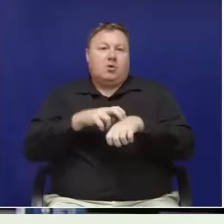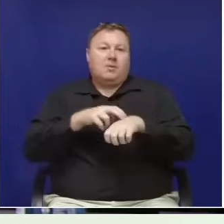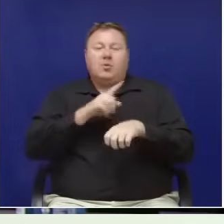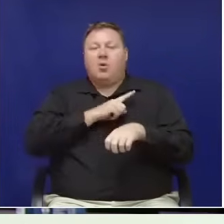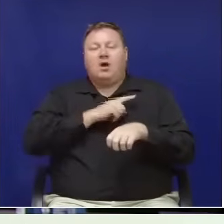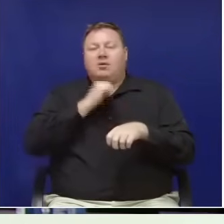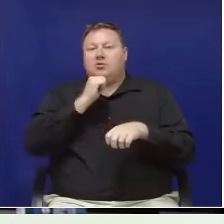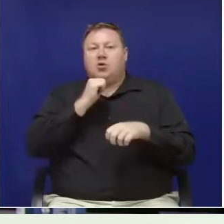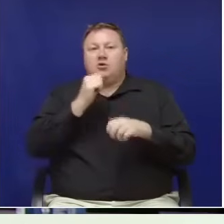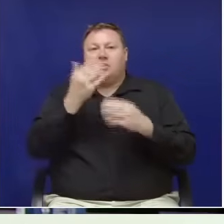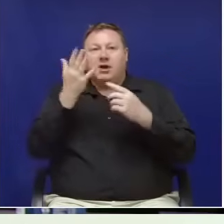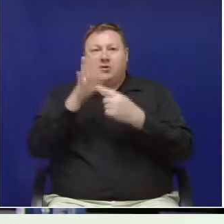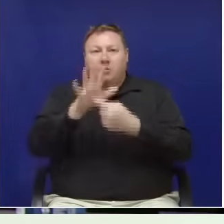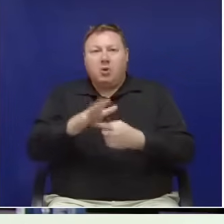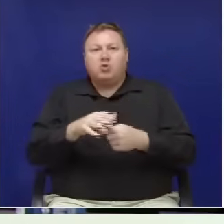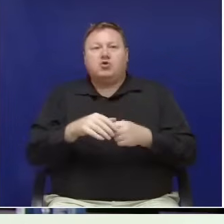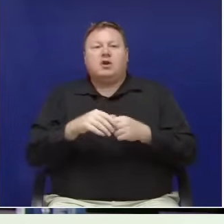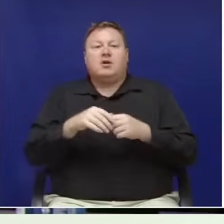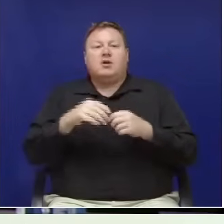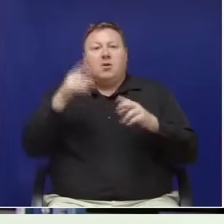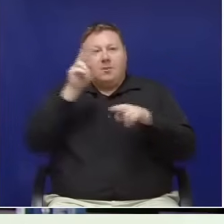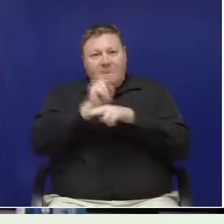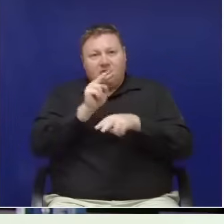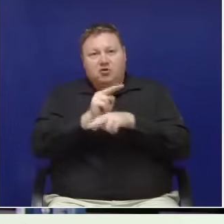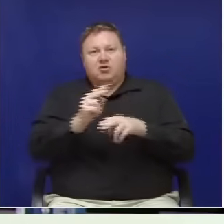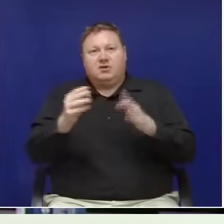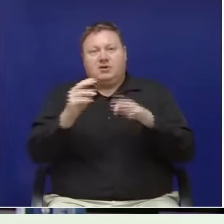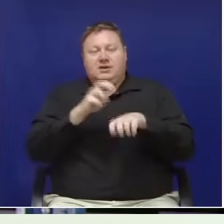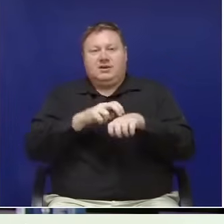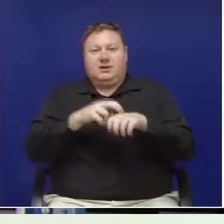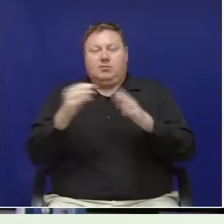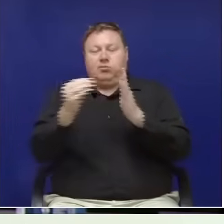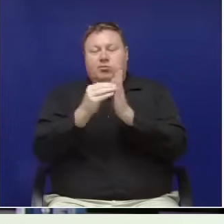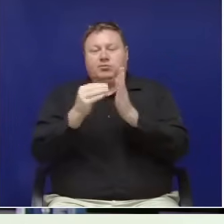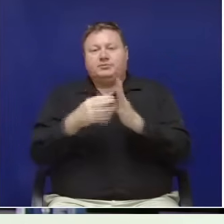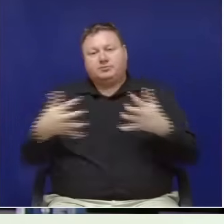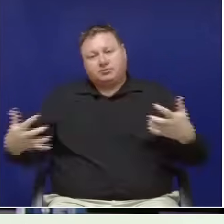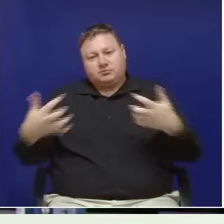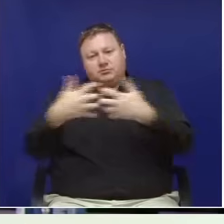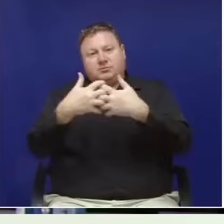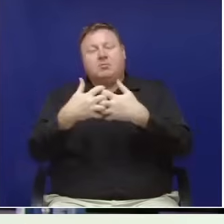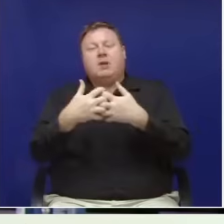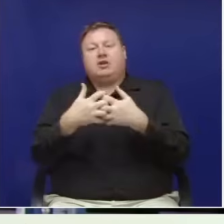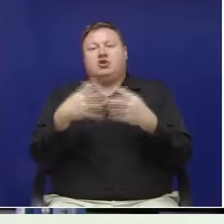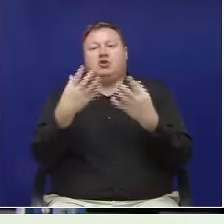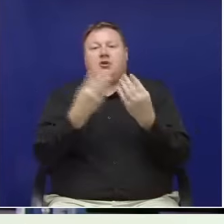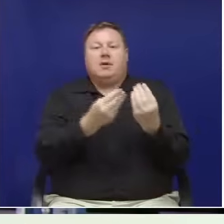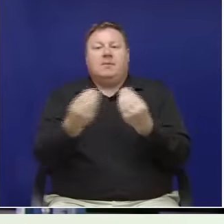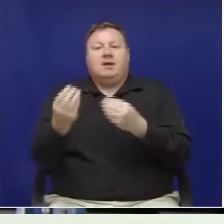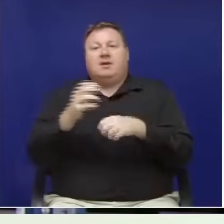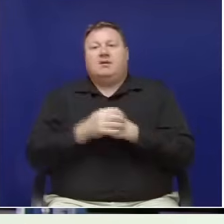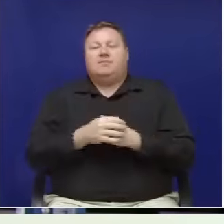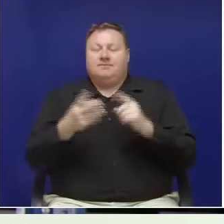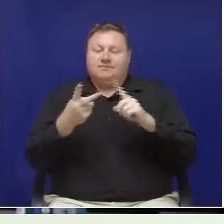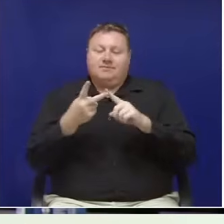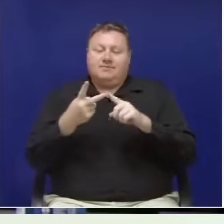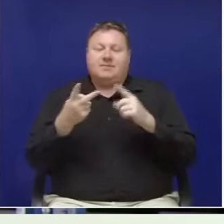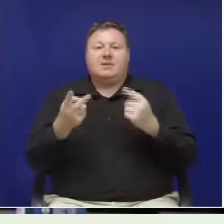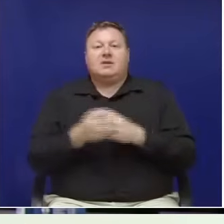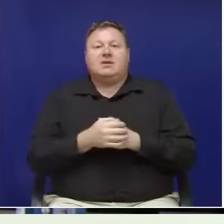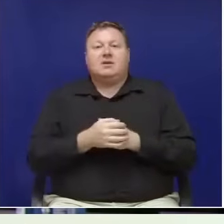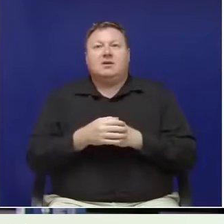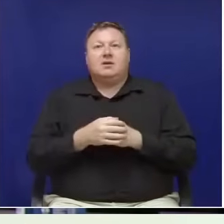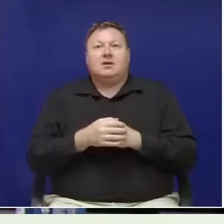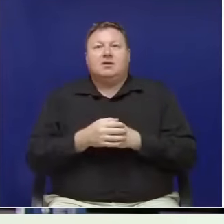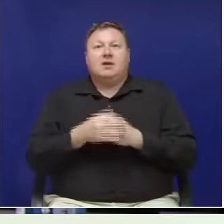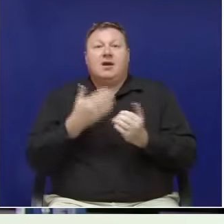have the mentoring and coaching that is required. So it has to be matched based on the numbers that you need to have. Secondly, it's on the basis